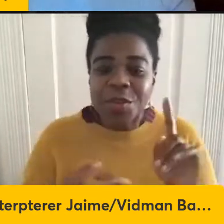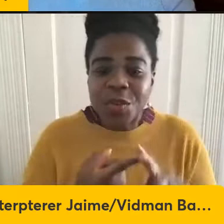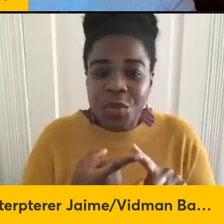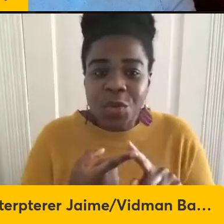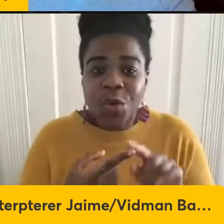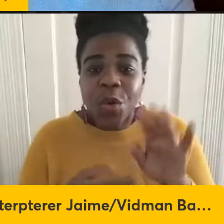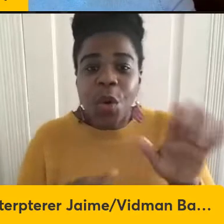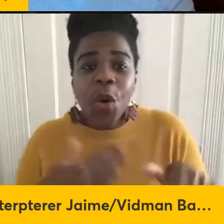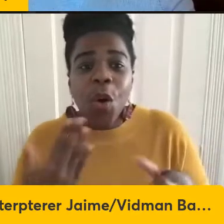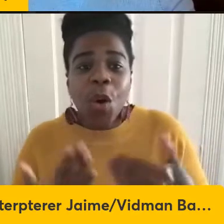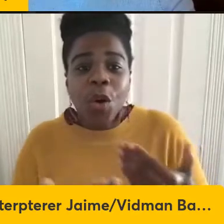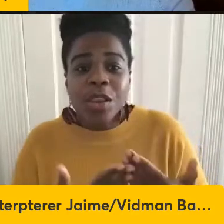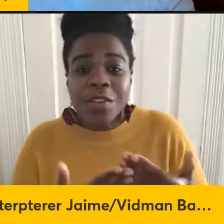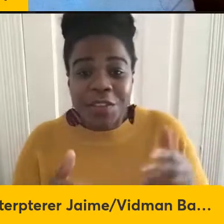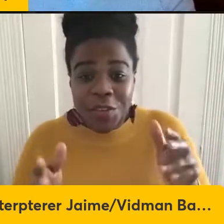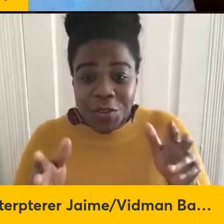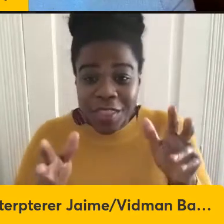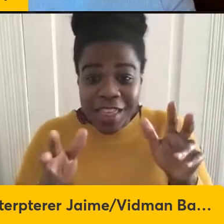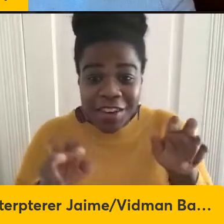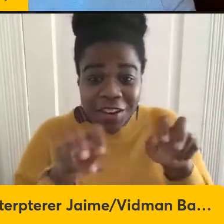are listening.